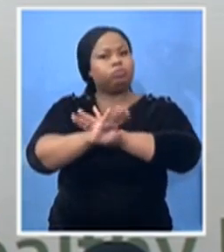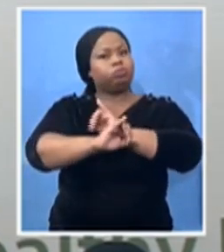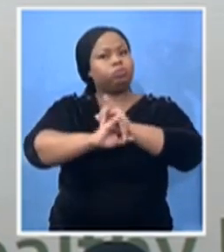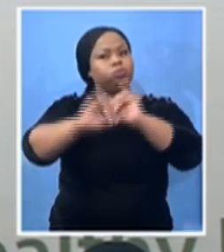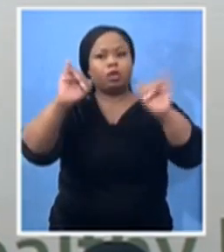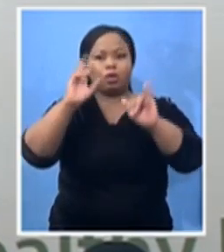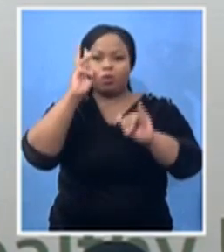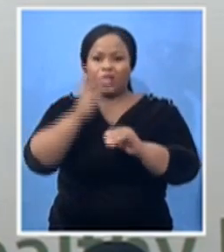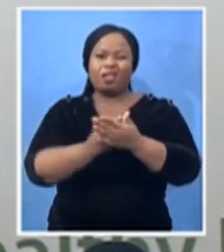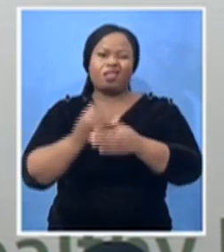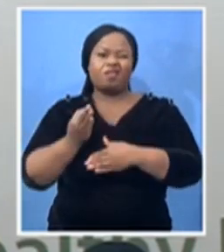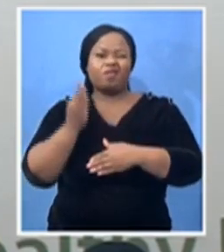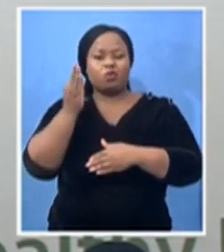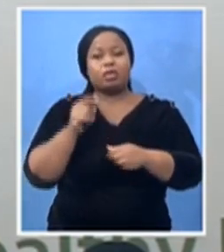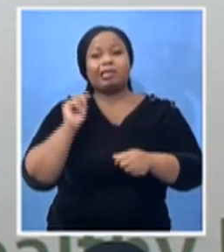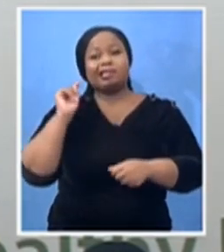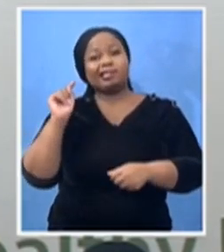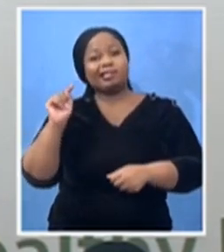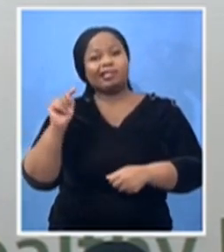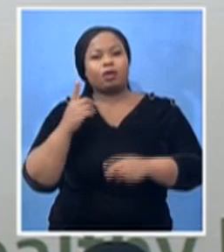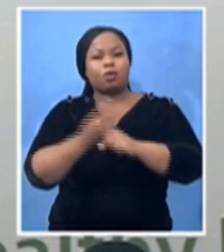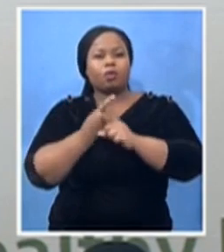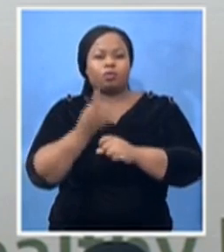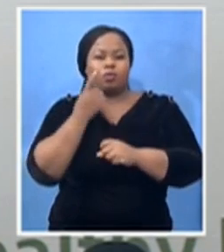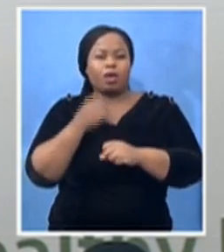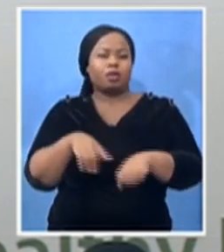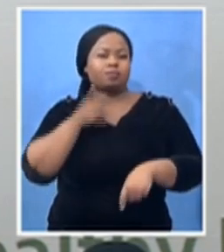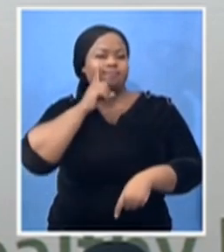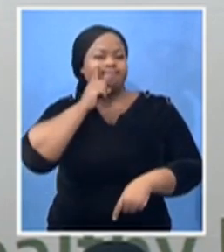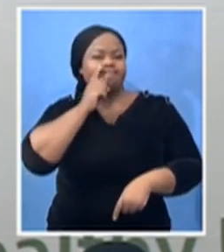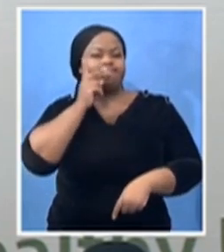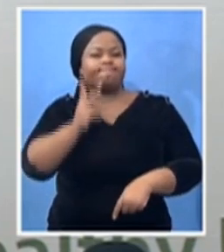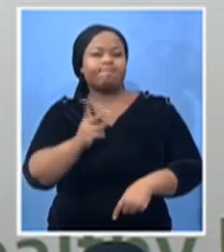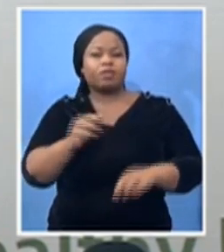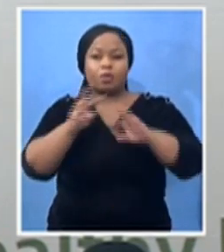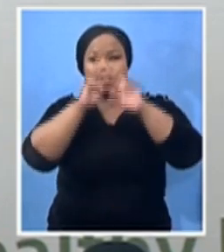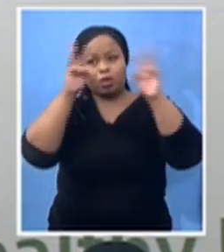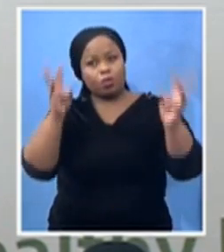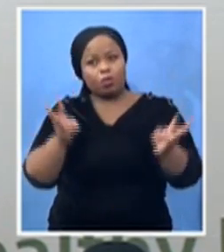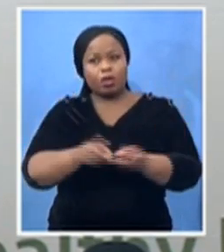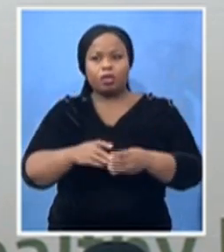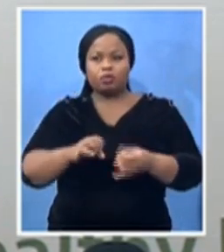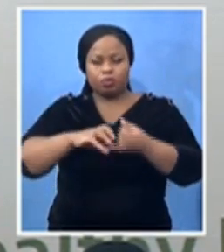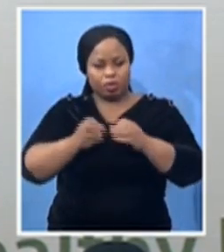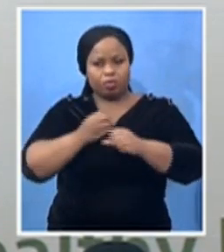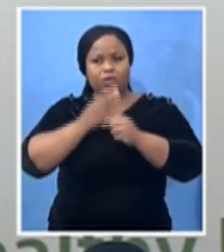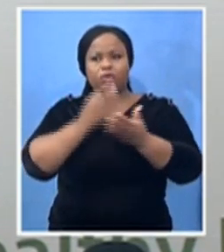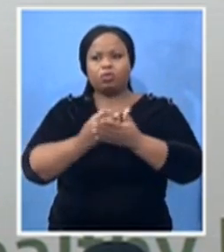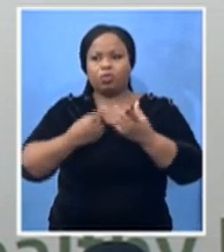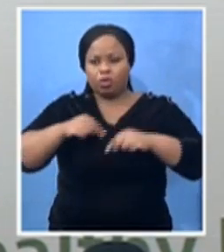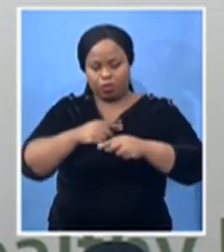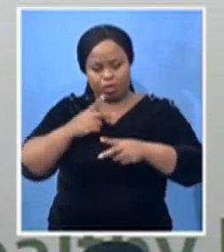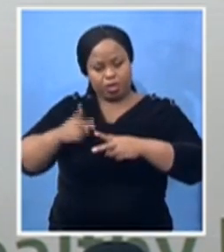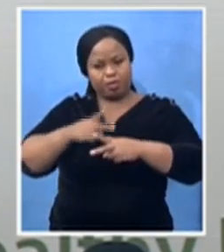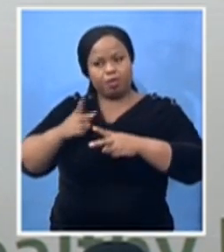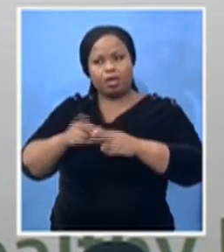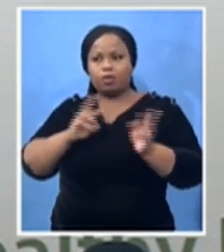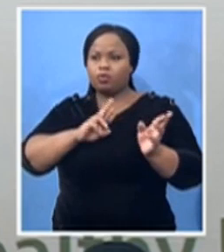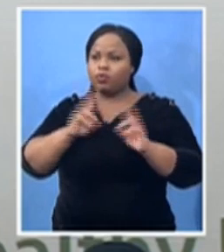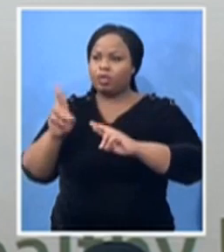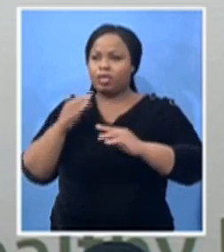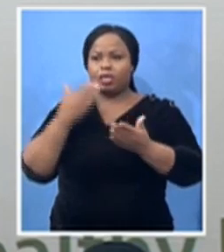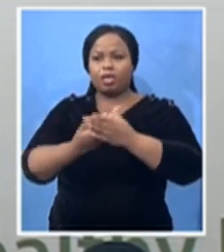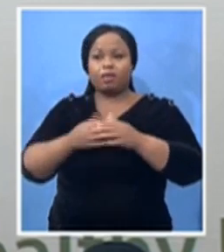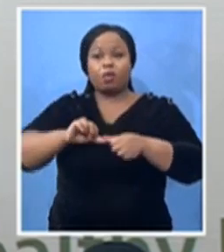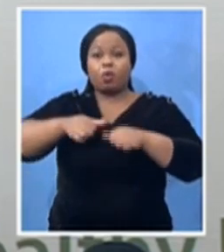our tests as a world to make sure that we are prepared and we are ready for the next coming wave. The issues that